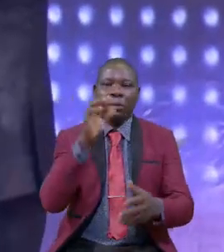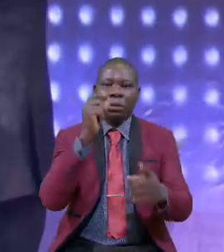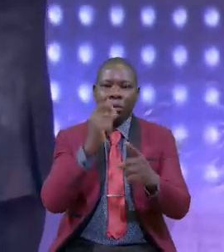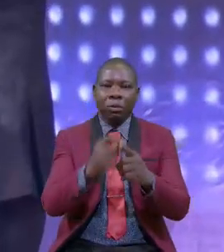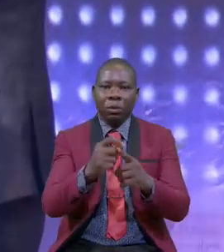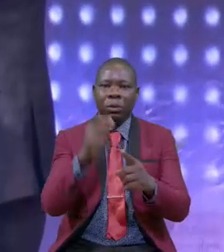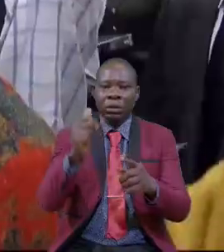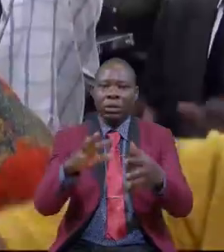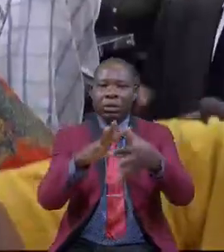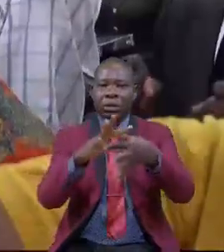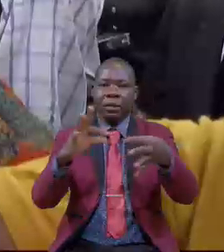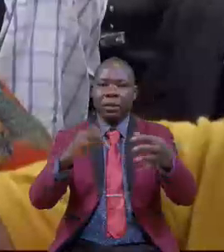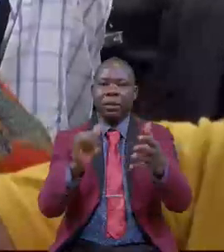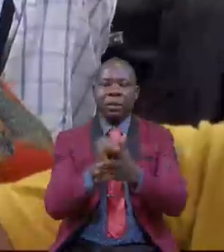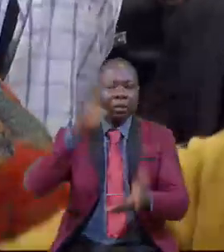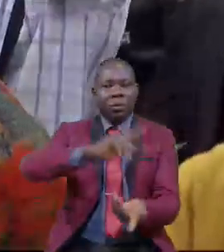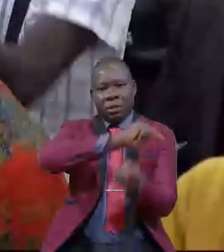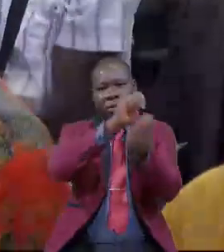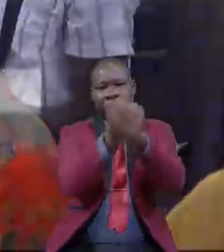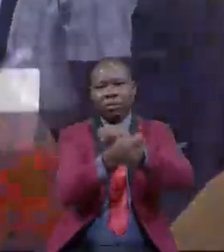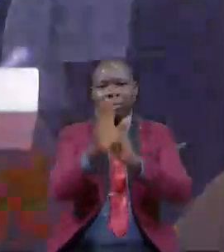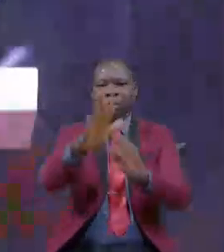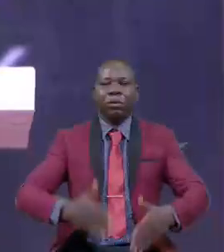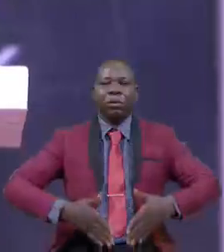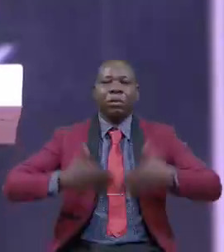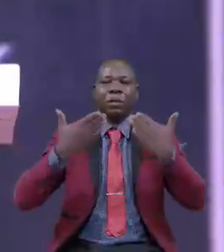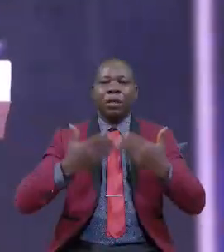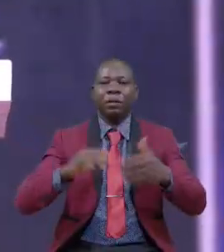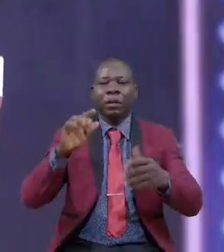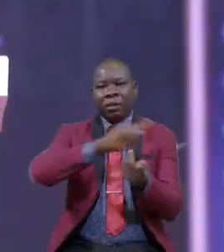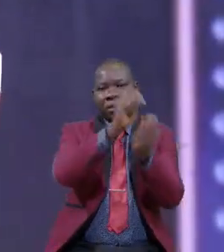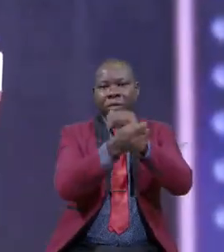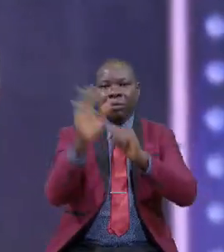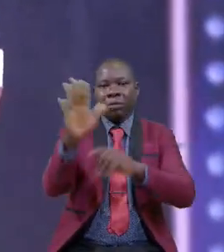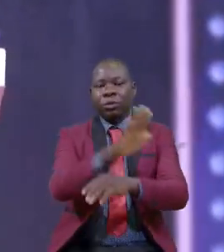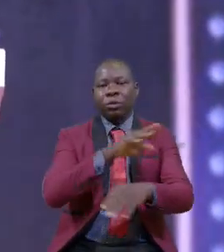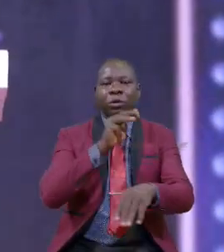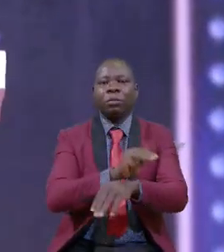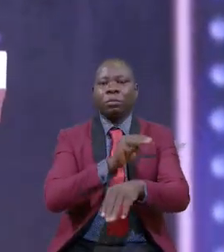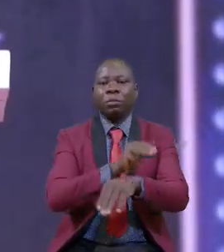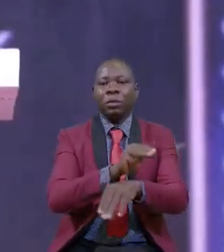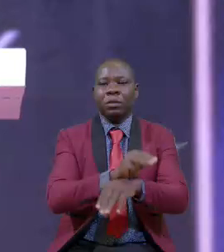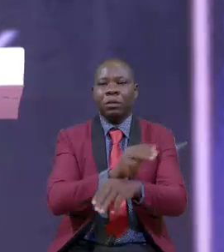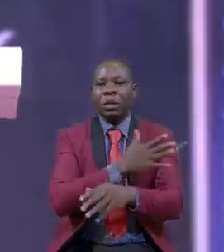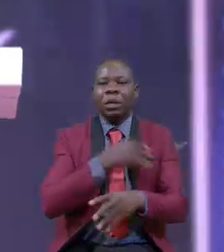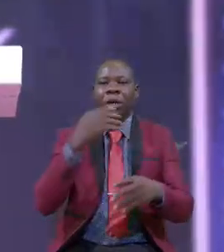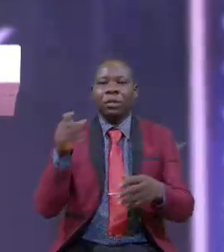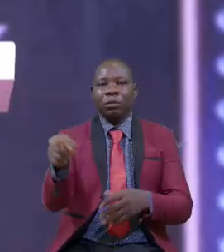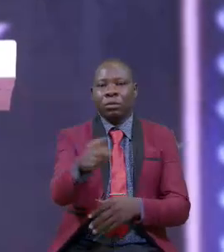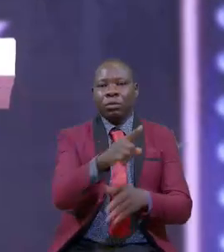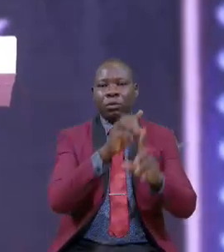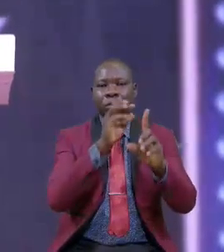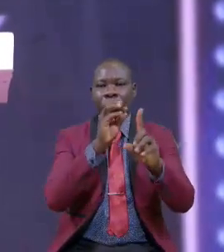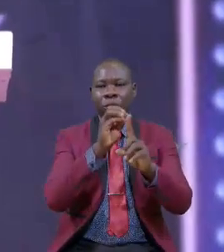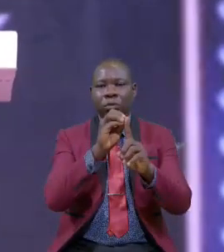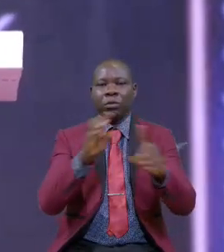your life. Amen. Transform your ministry. Amen. And you too, as a servant of the Lord